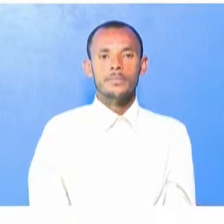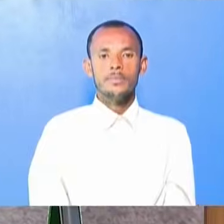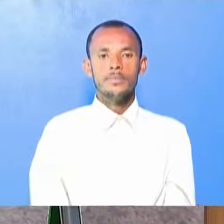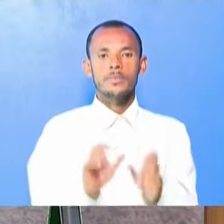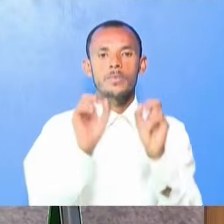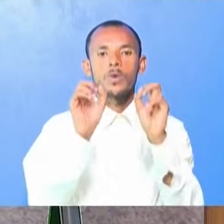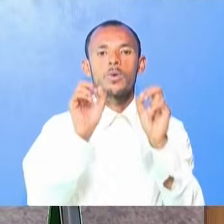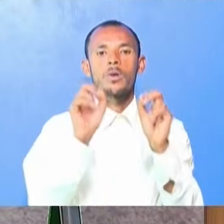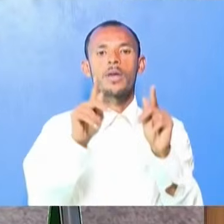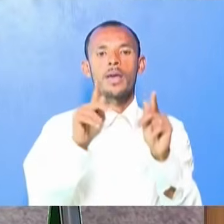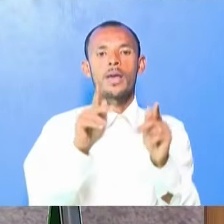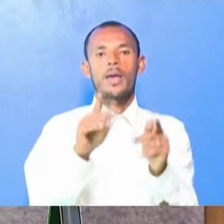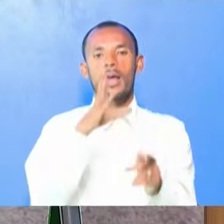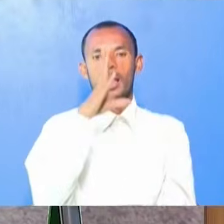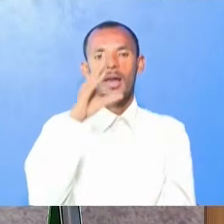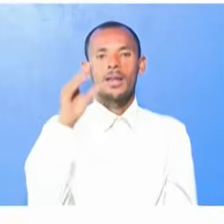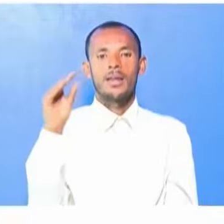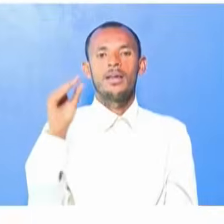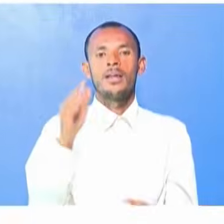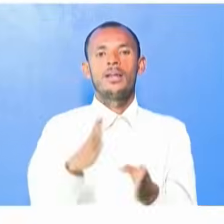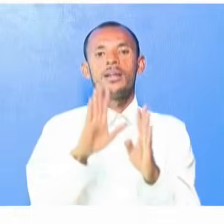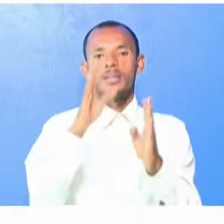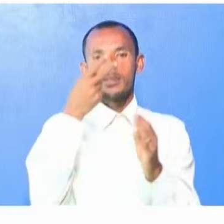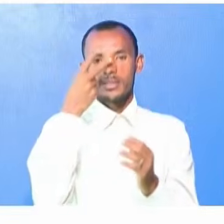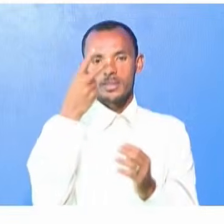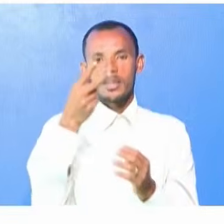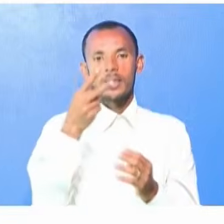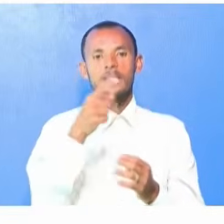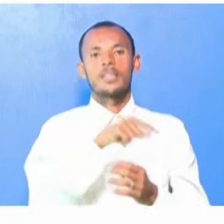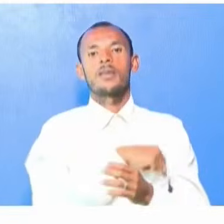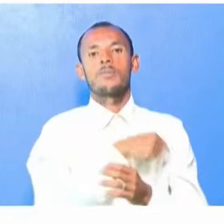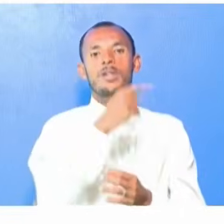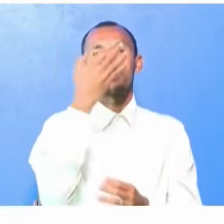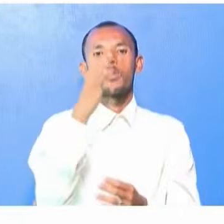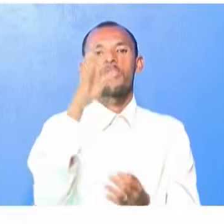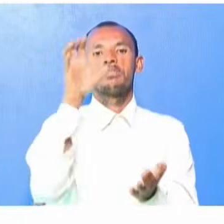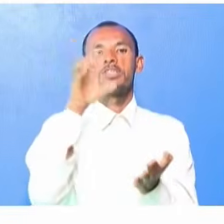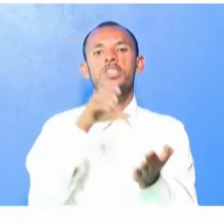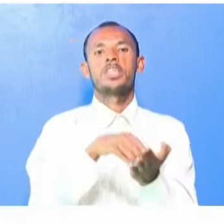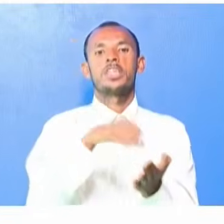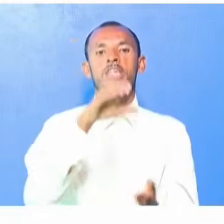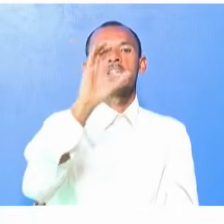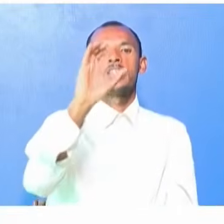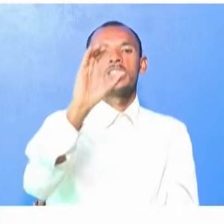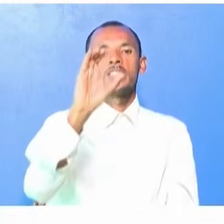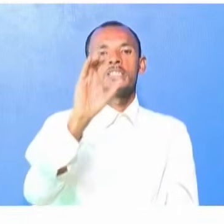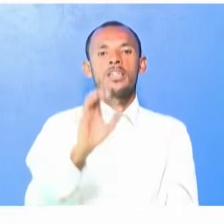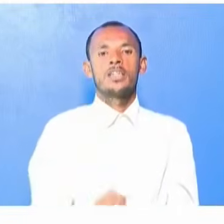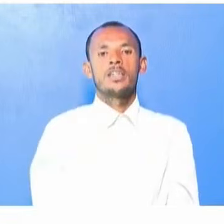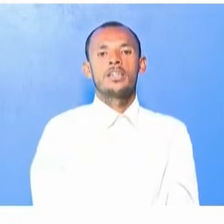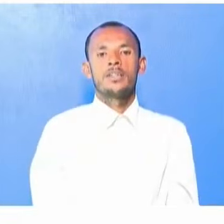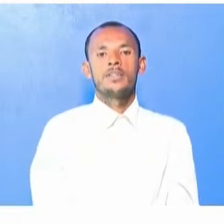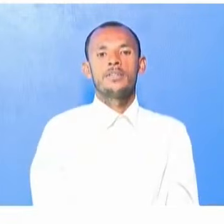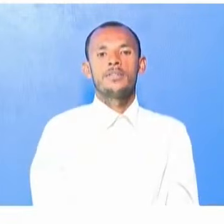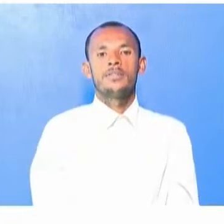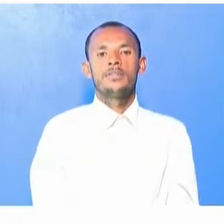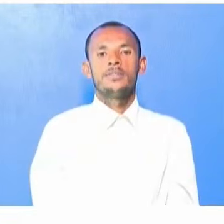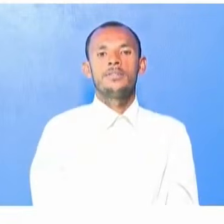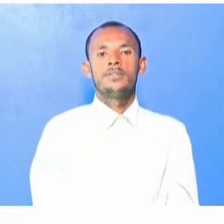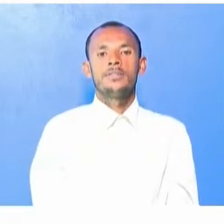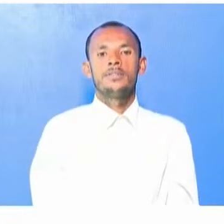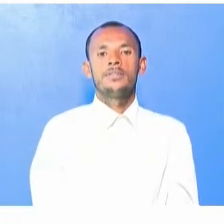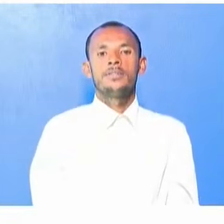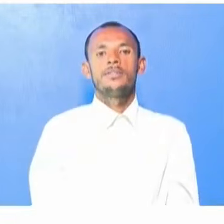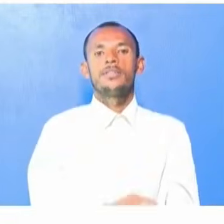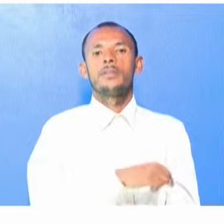Okay, and let's see the temperature of CTC. This temperature